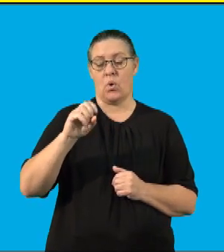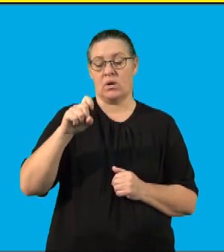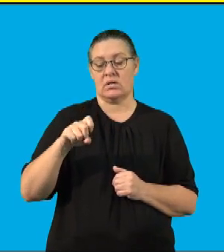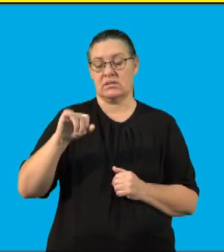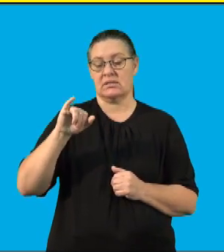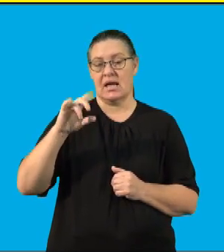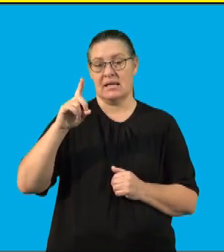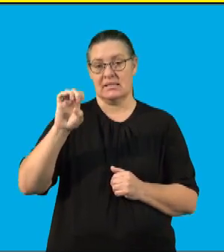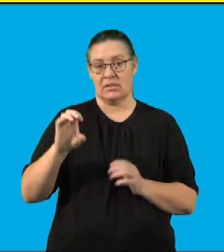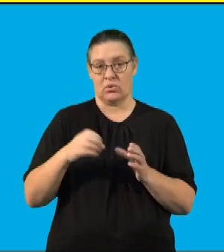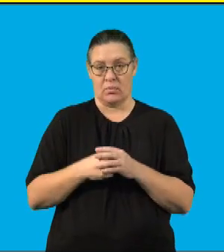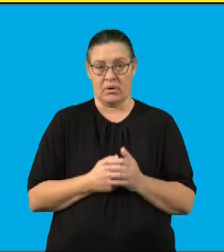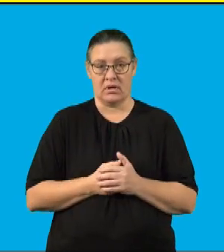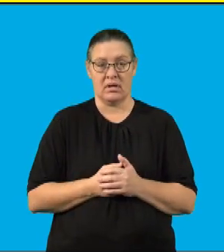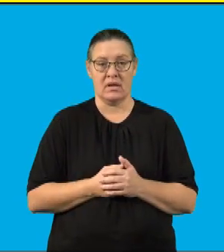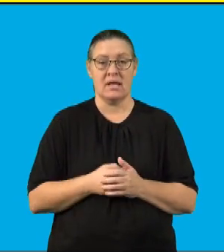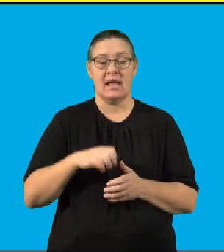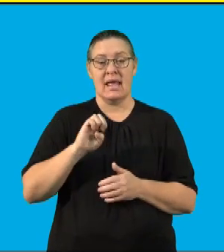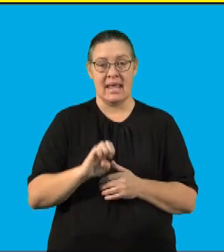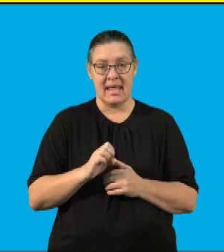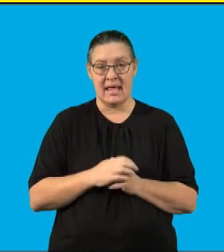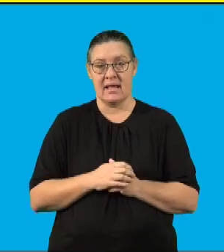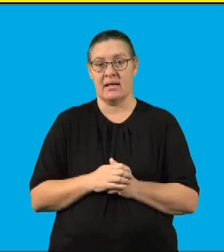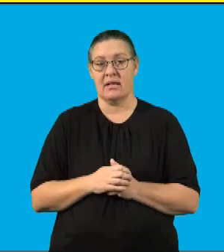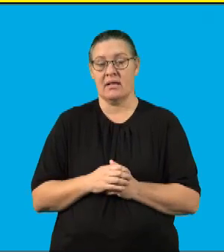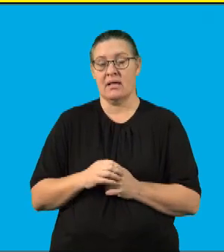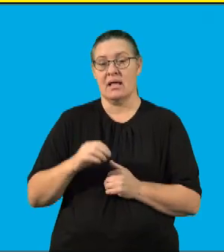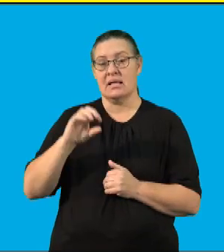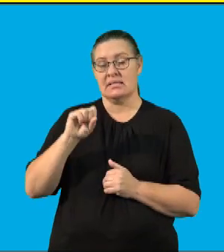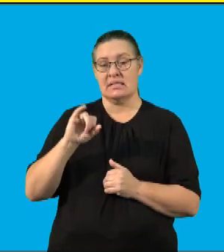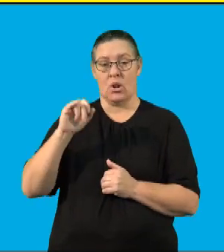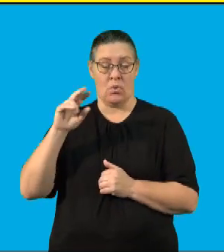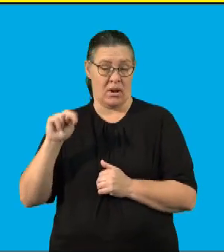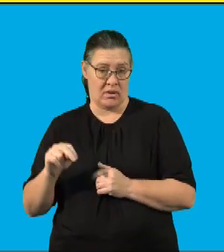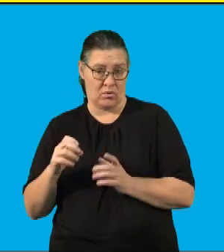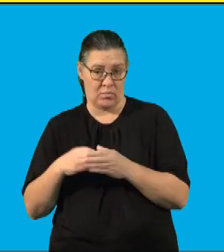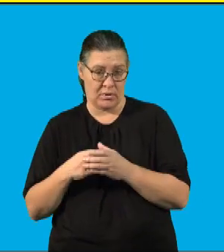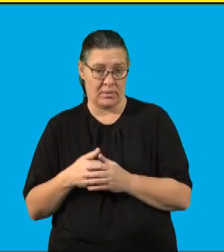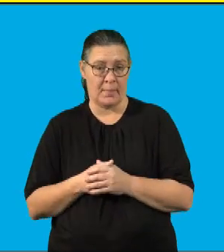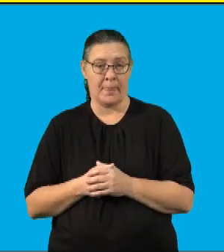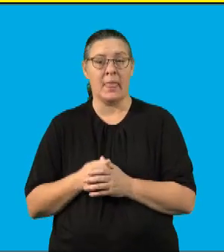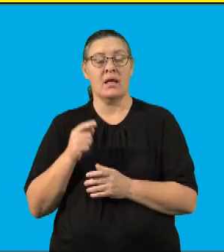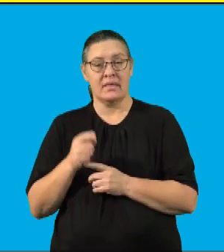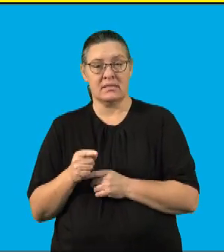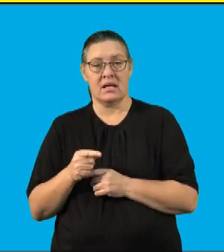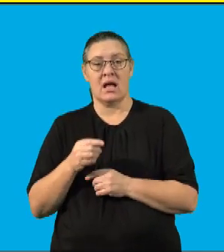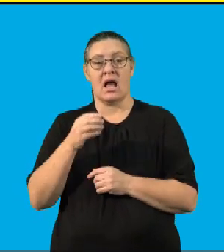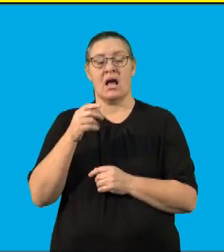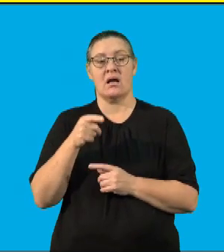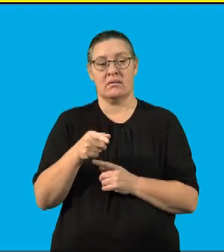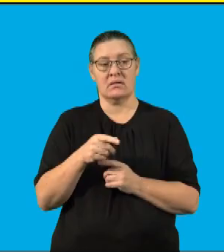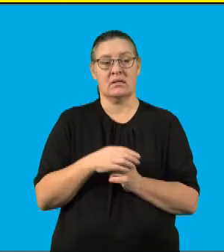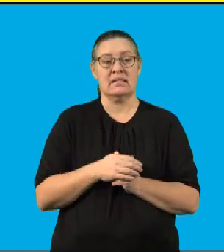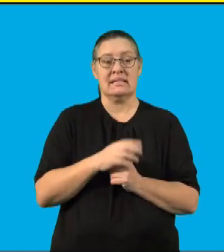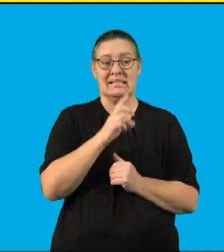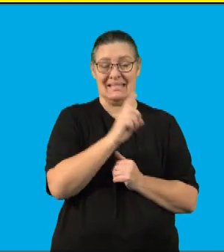hydroxyl group, and then your compound E, that's your carboxyl group. So therefore, this is an